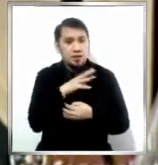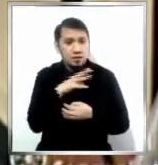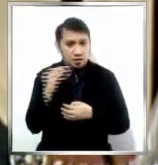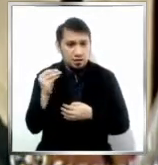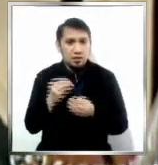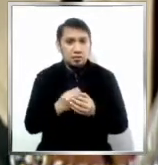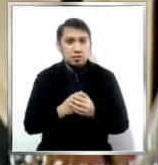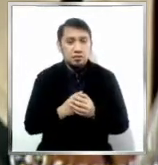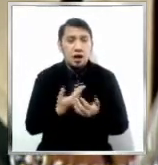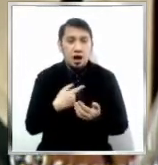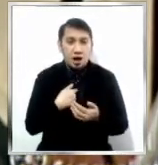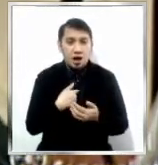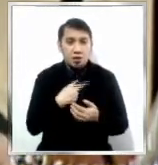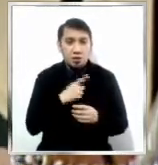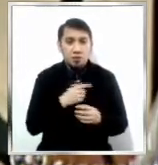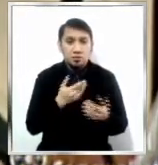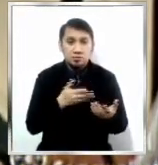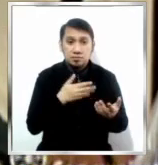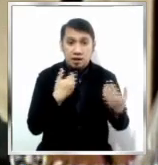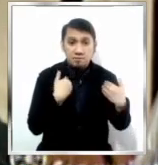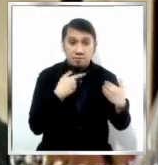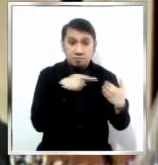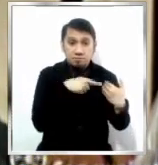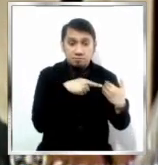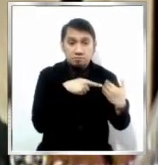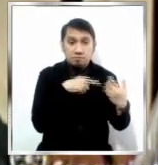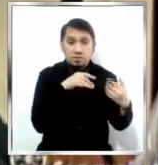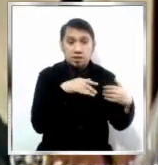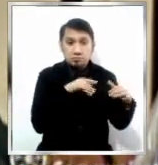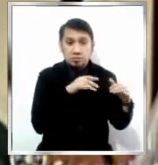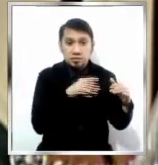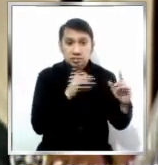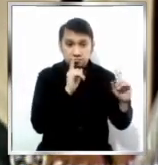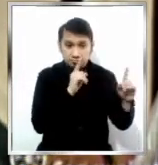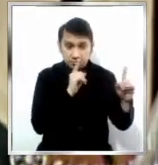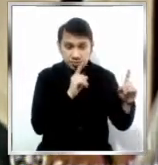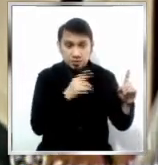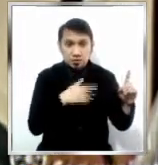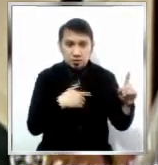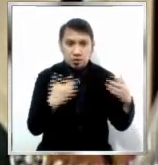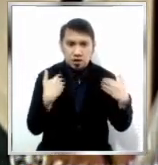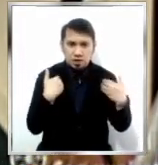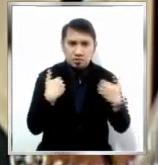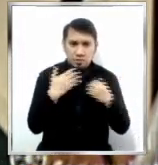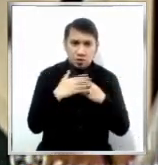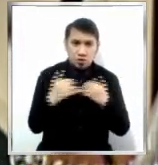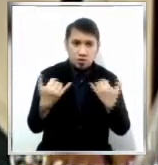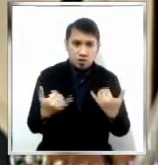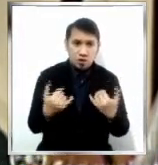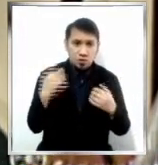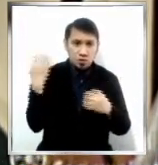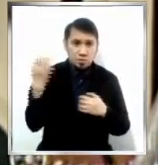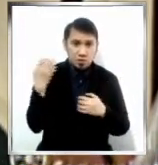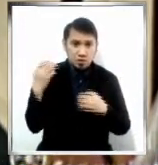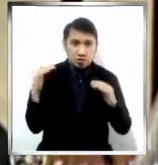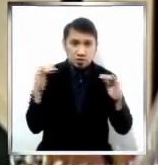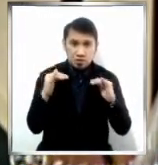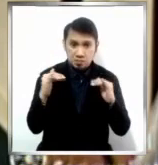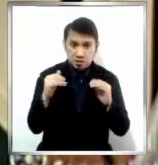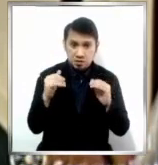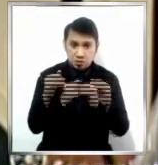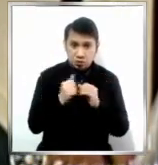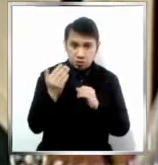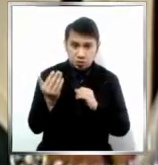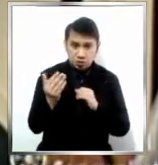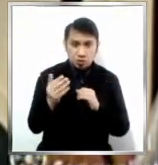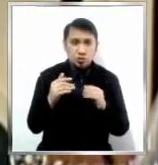I was there when I was called to this urgent meeting with you. But we expect that all our